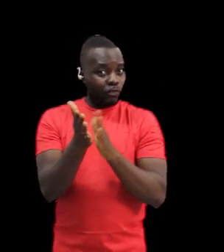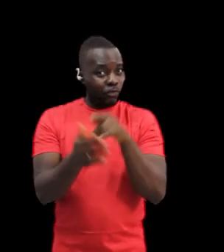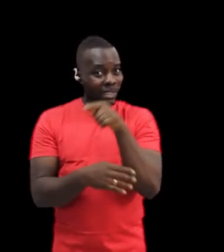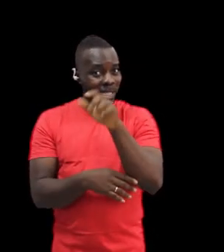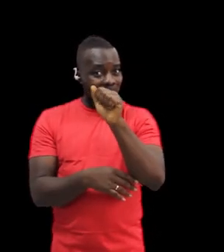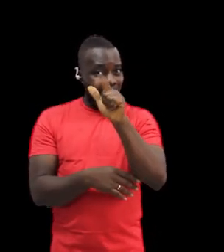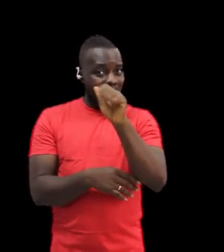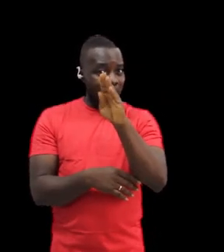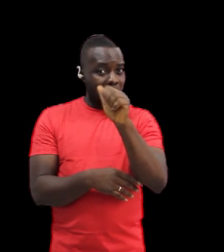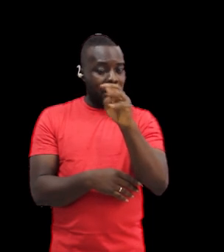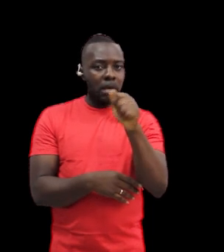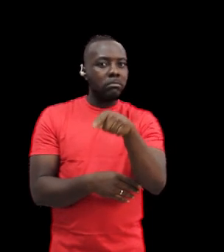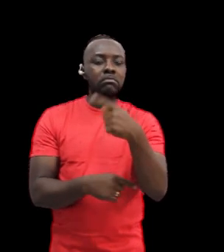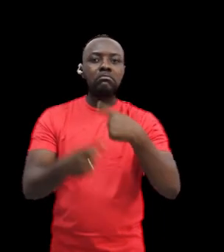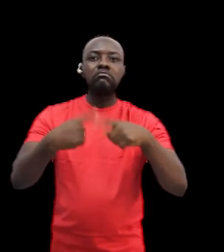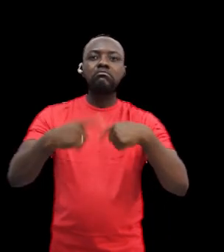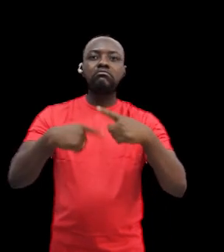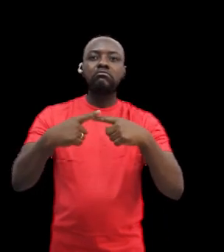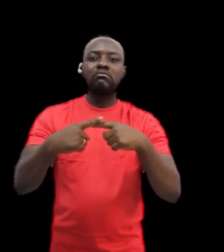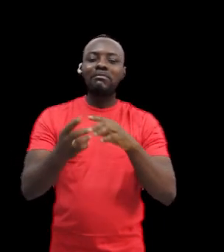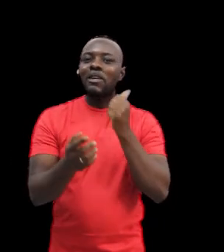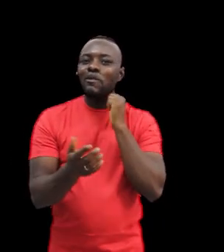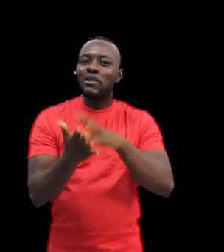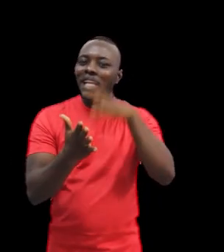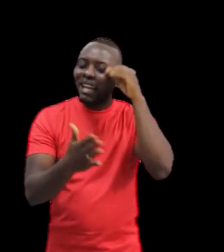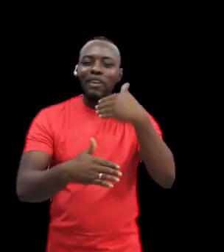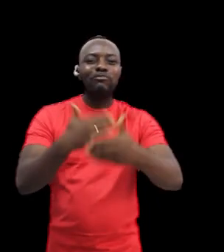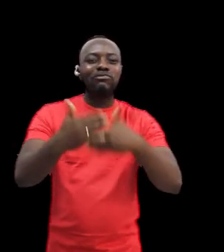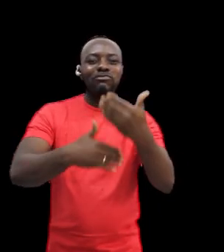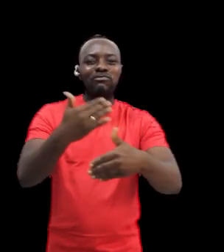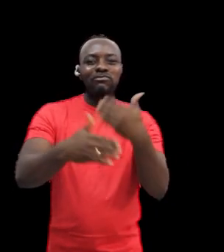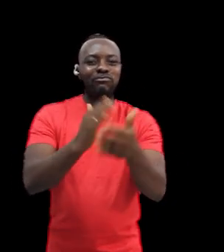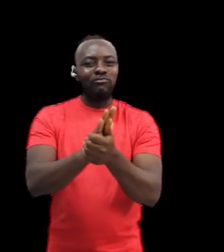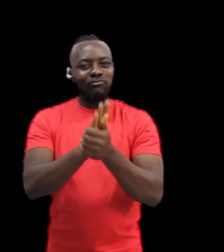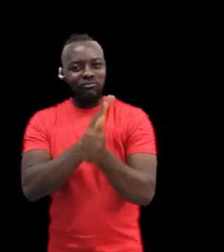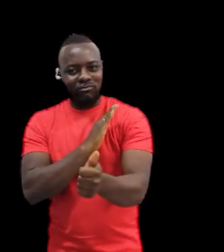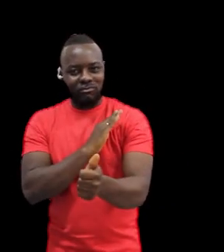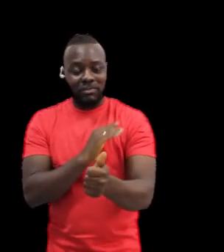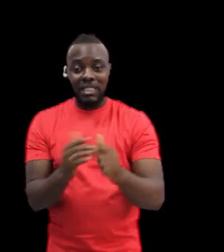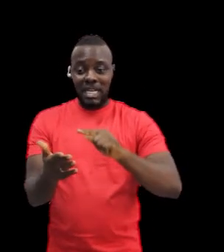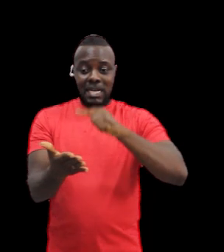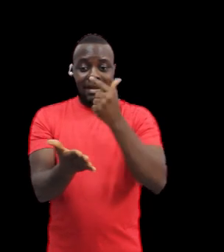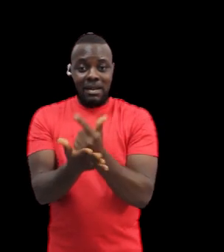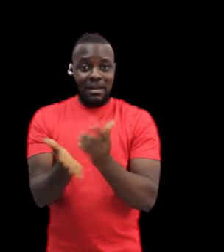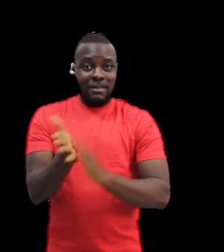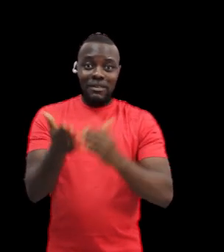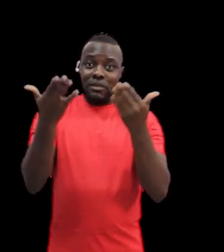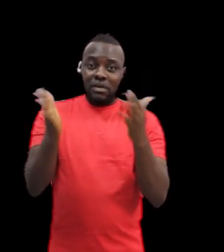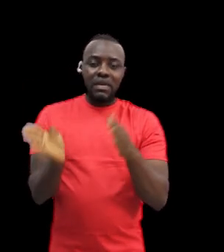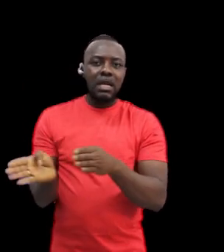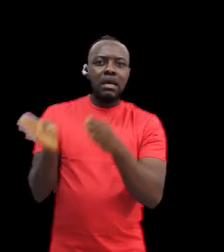School for the Negro Deaf used ASL to teach deaf children. Foster would have graduated from deaf school with ASL